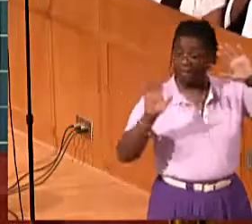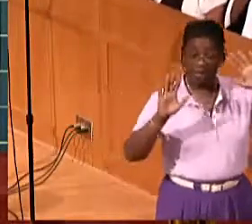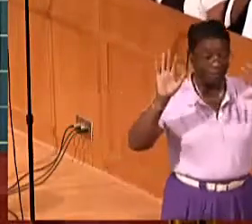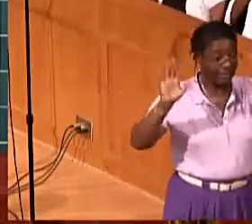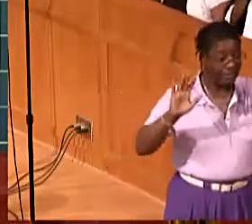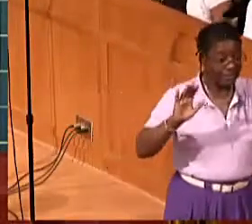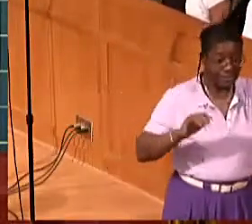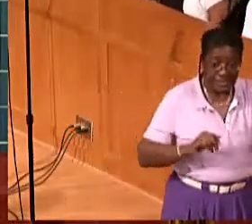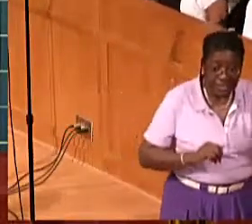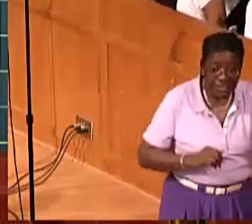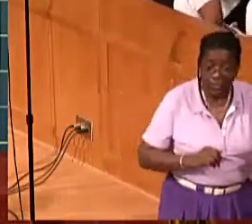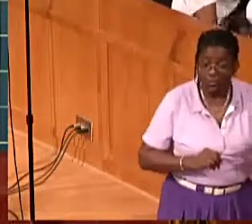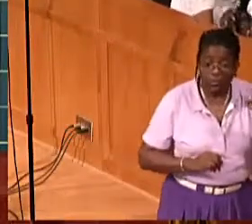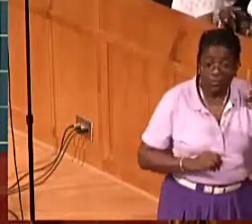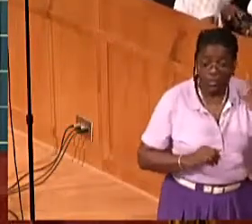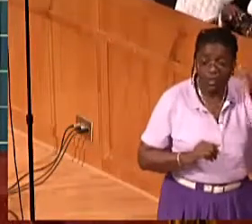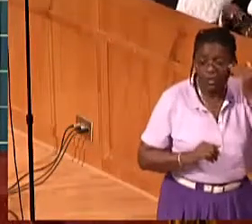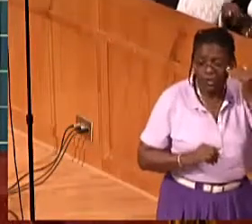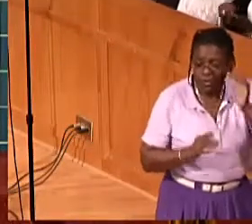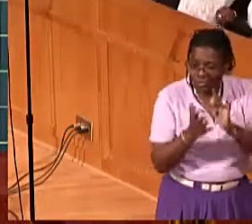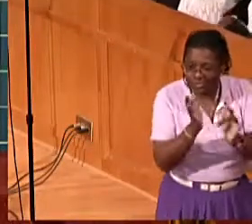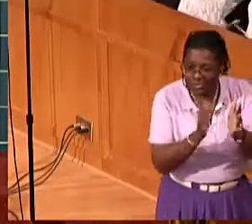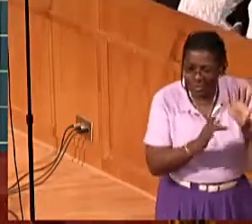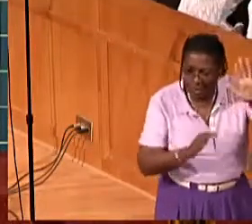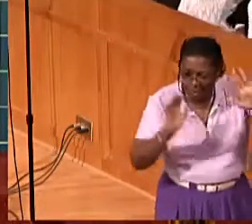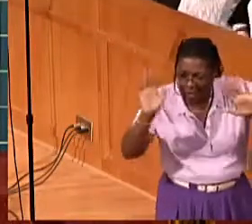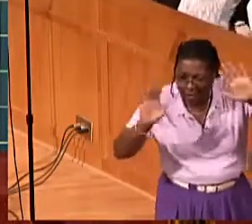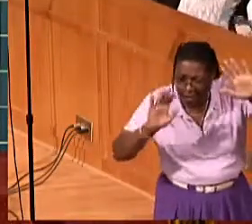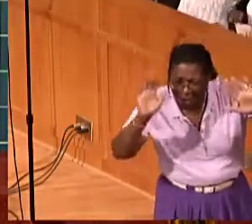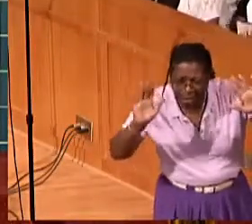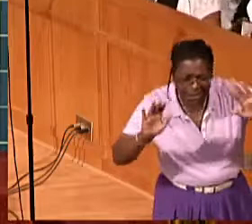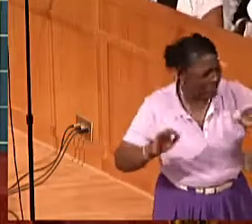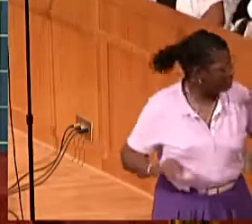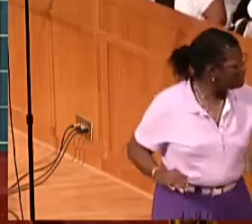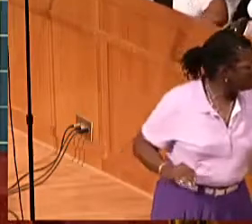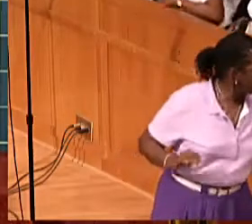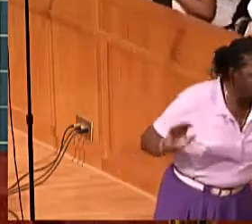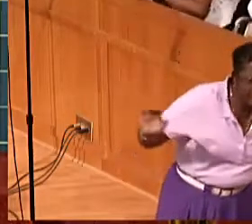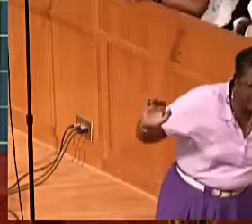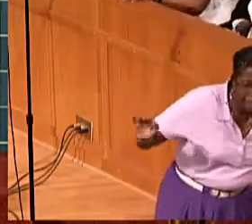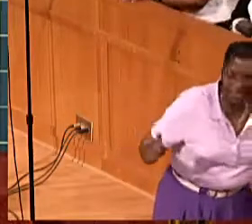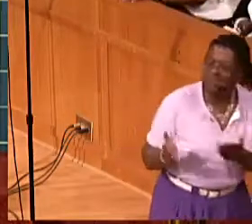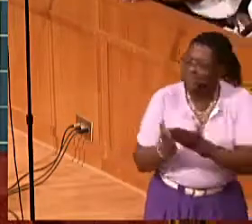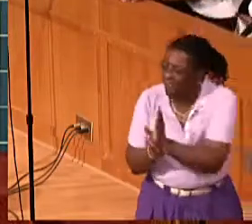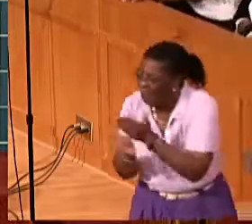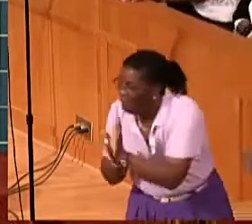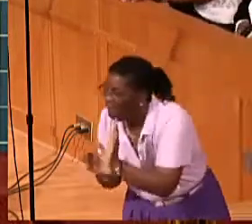Jesus? Yeah. All right. Bump somebody close to you and say, ain't he all right?